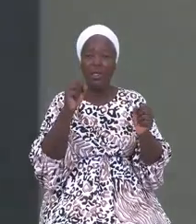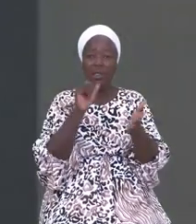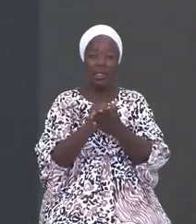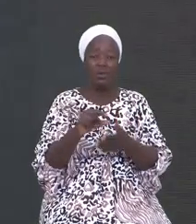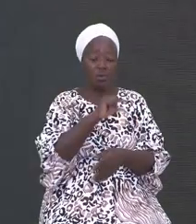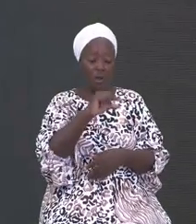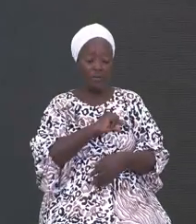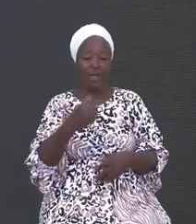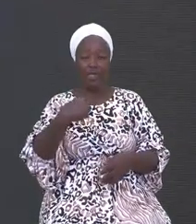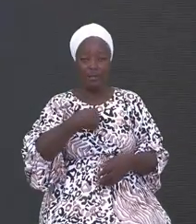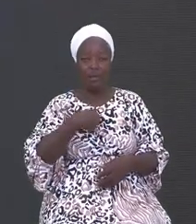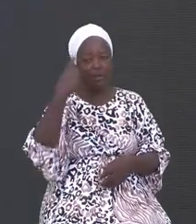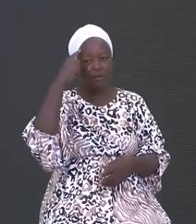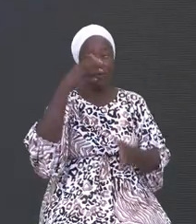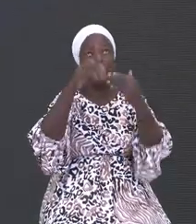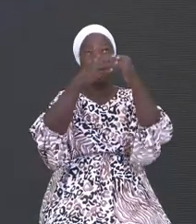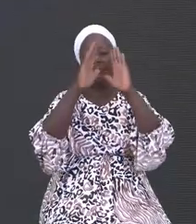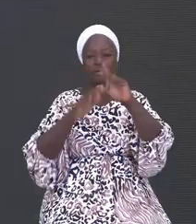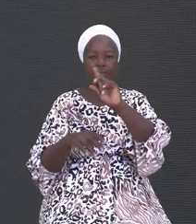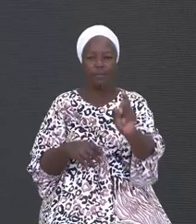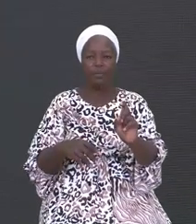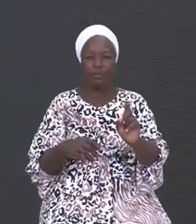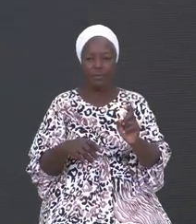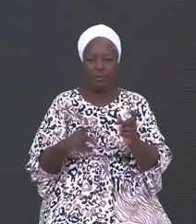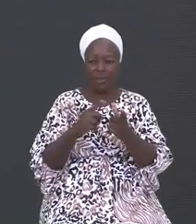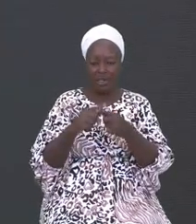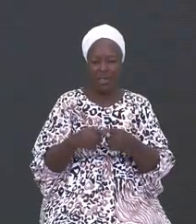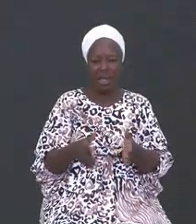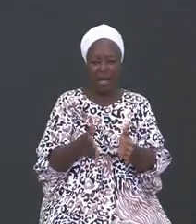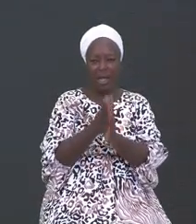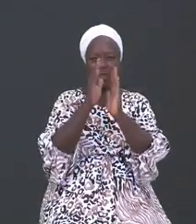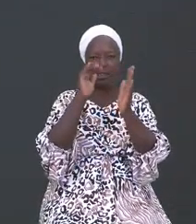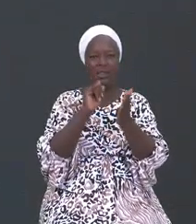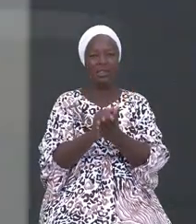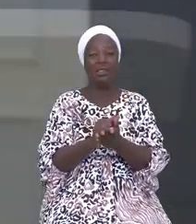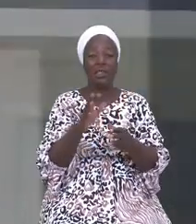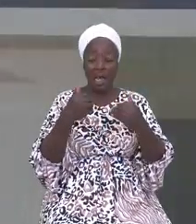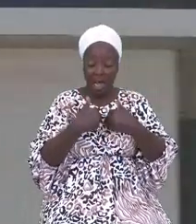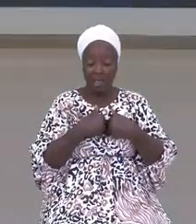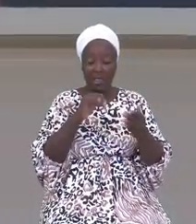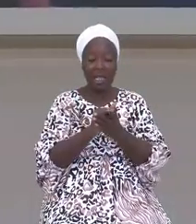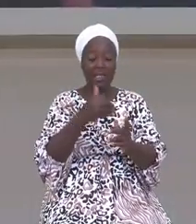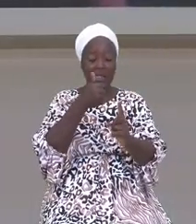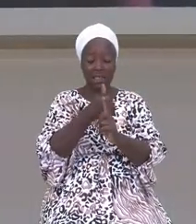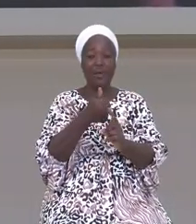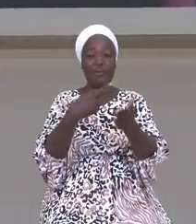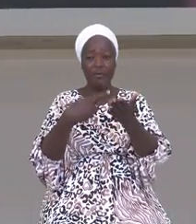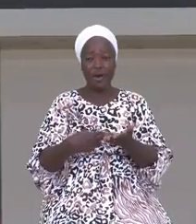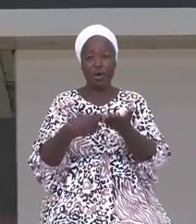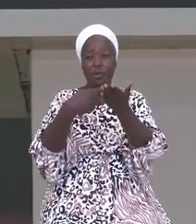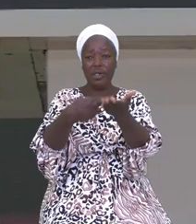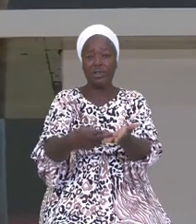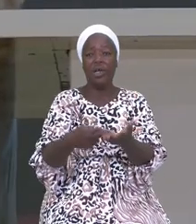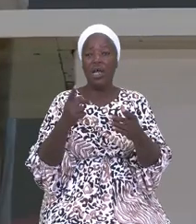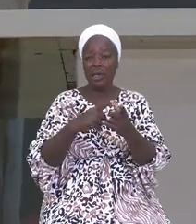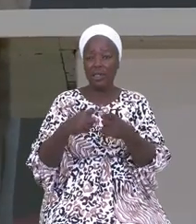that qualifies me for heaven? He had self-recommendation. recommendation. And when Jesus said, "Oh, you asking